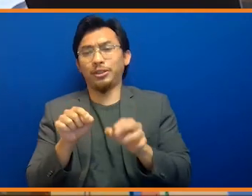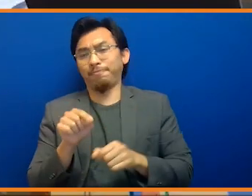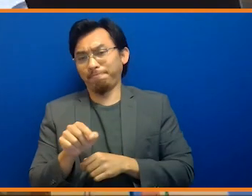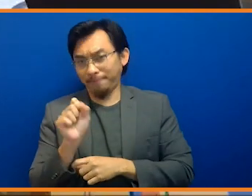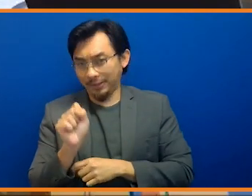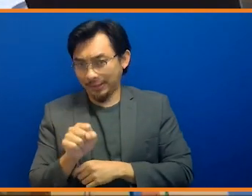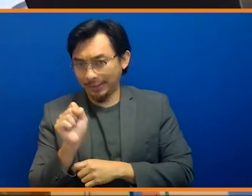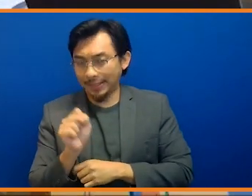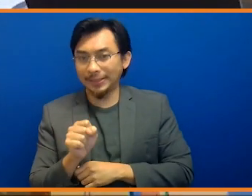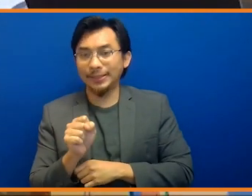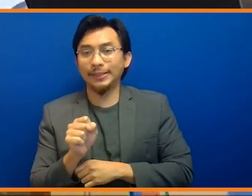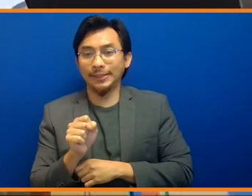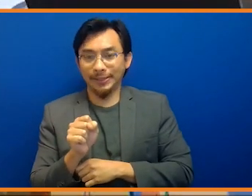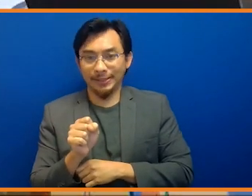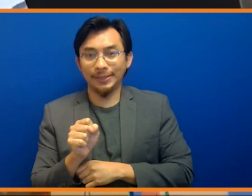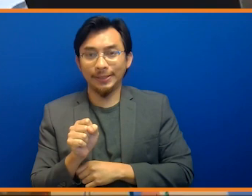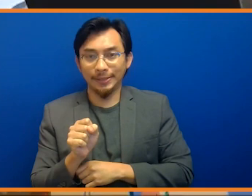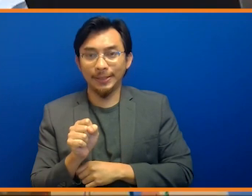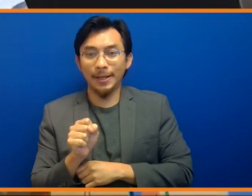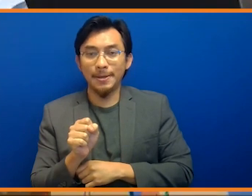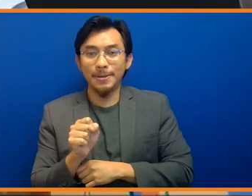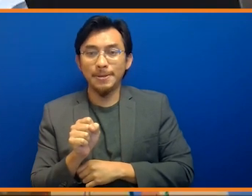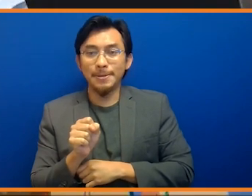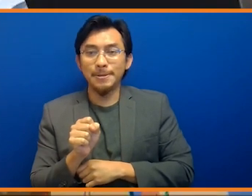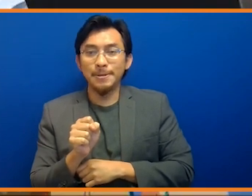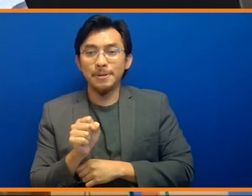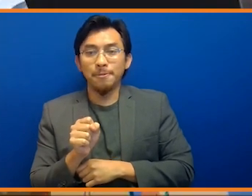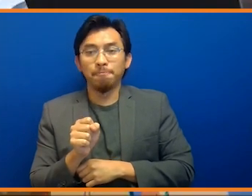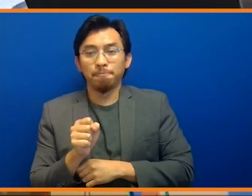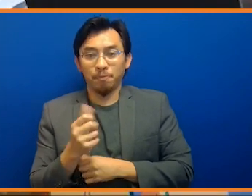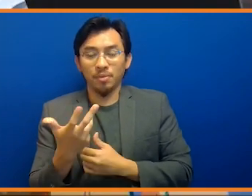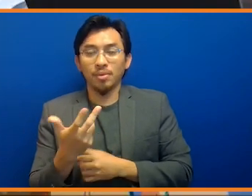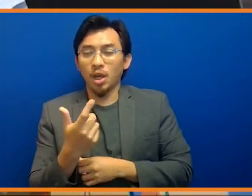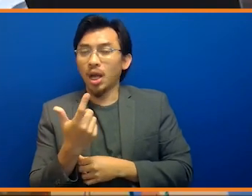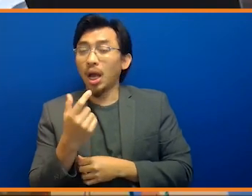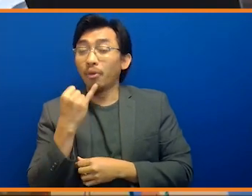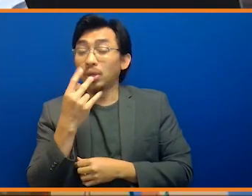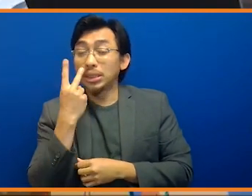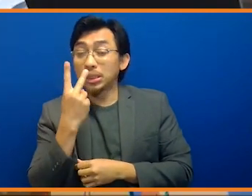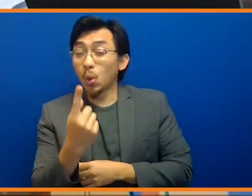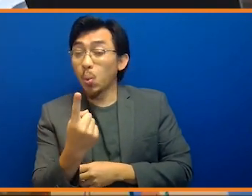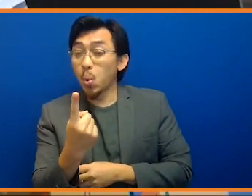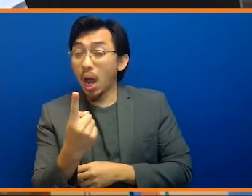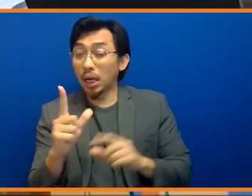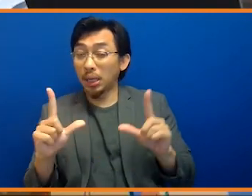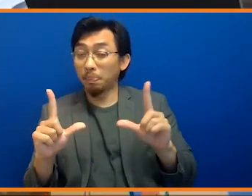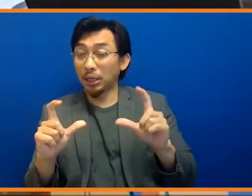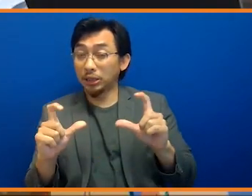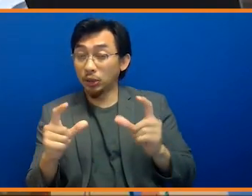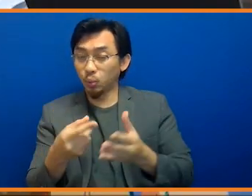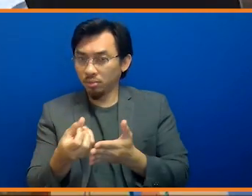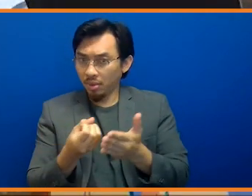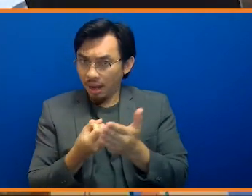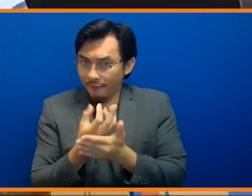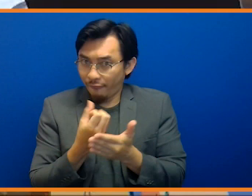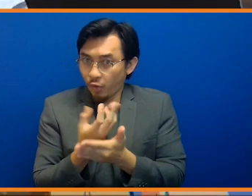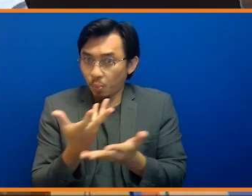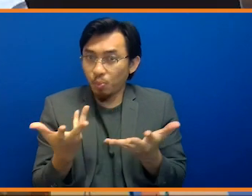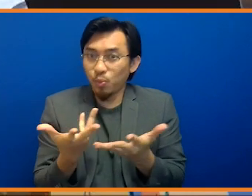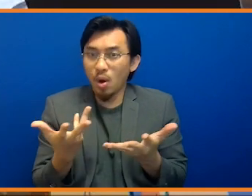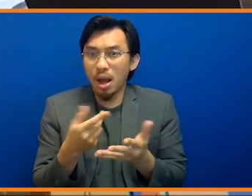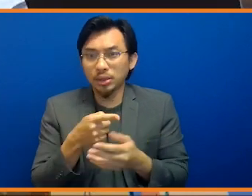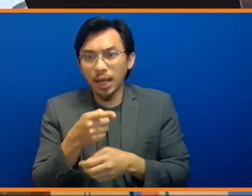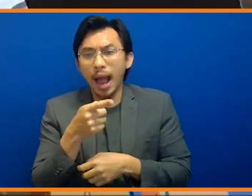important in this picture, telling us if we see one picture, then we can get